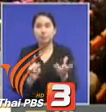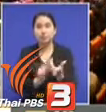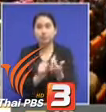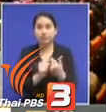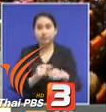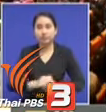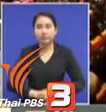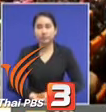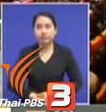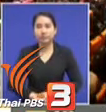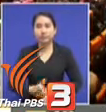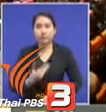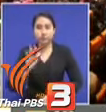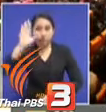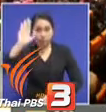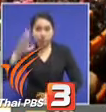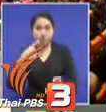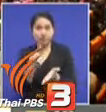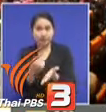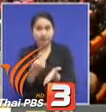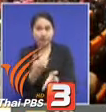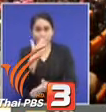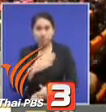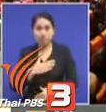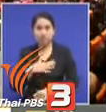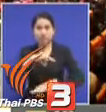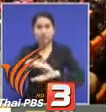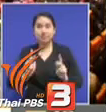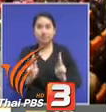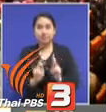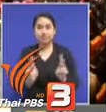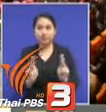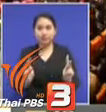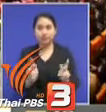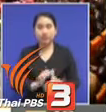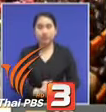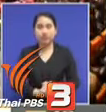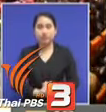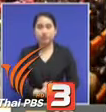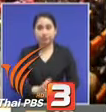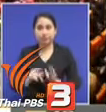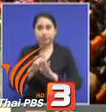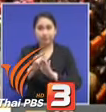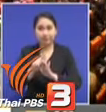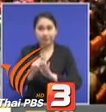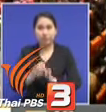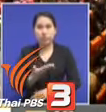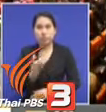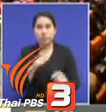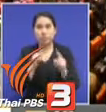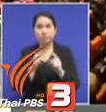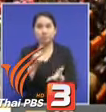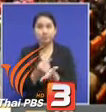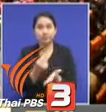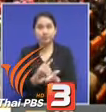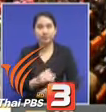750 MPs and senators who will vote for the Prime Minister. And the magic number that we need to